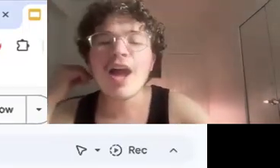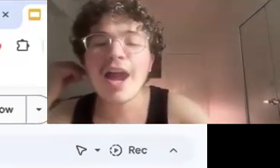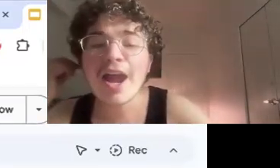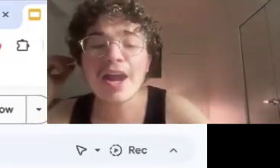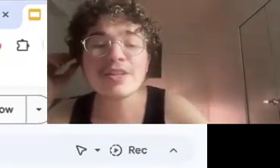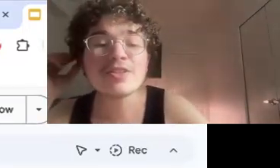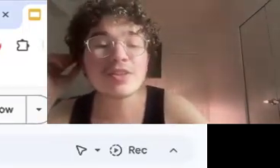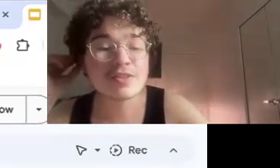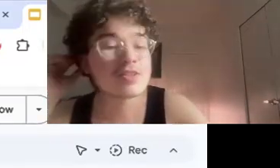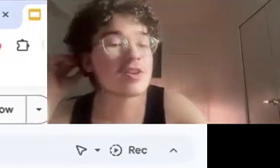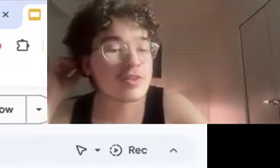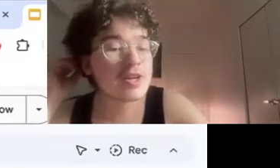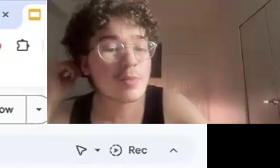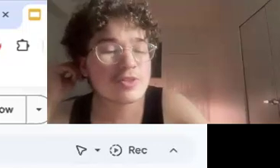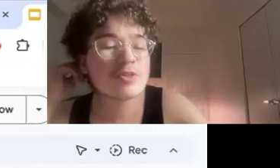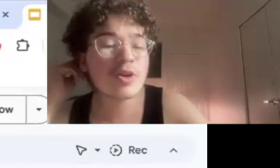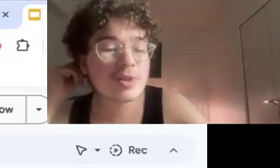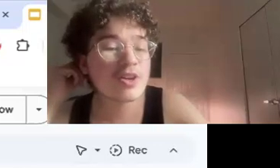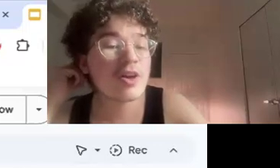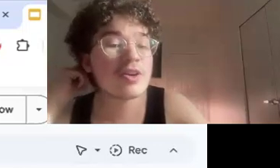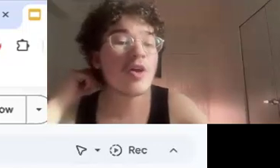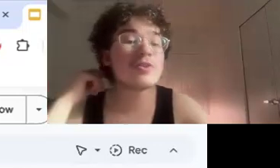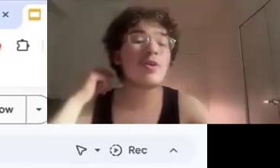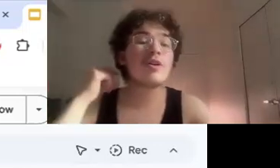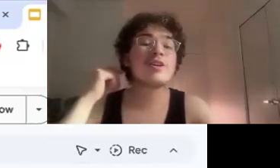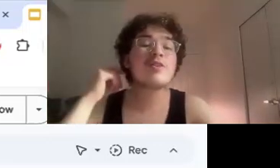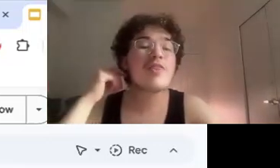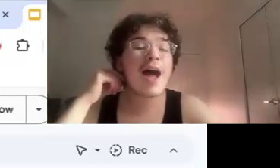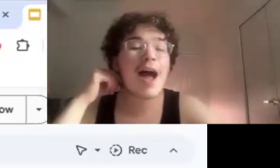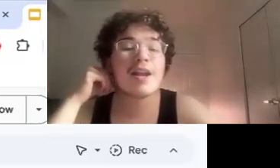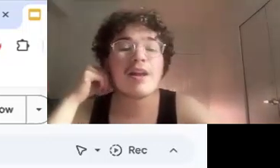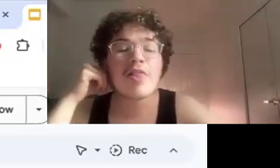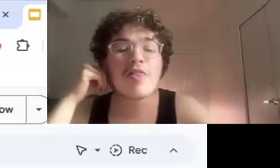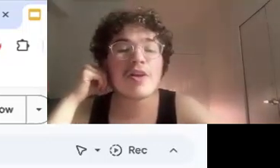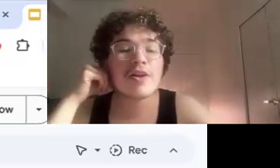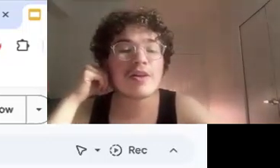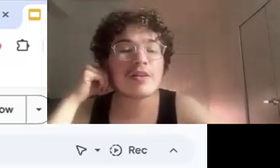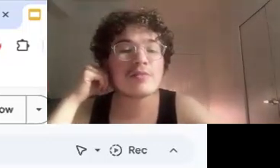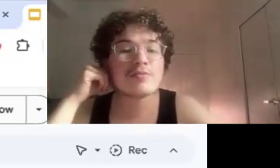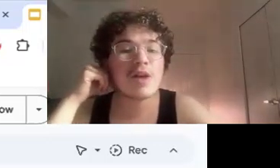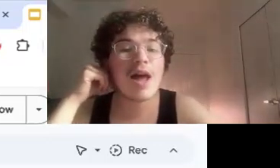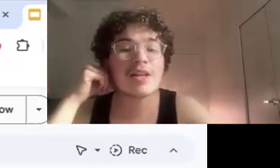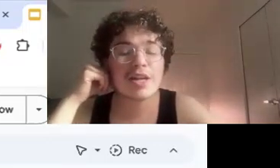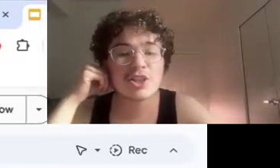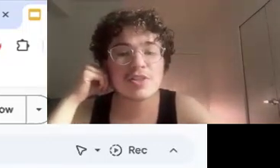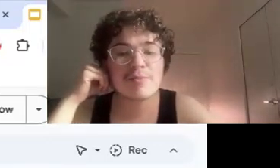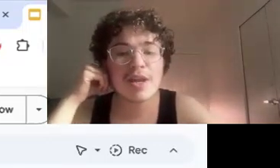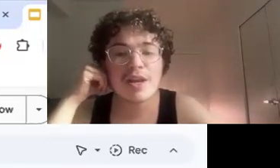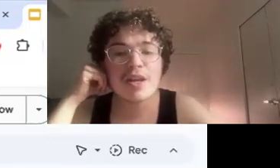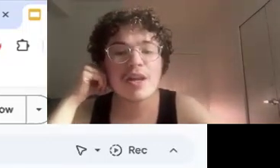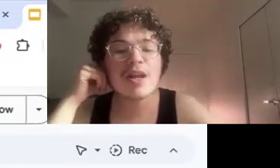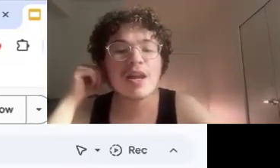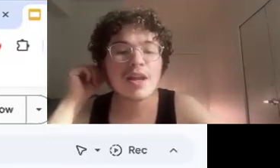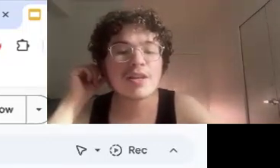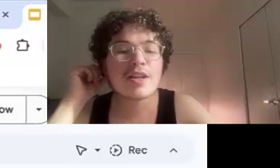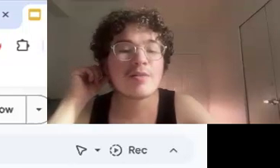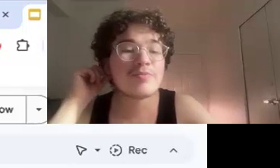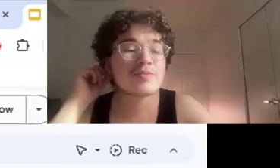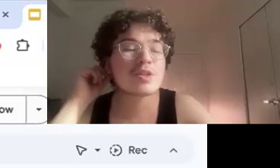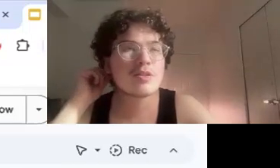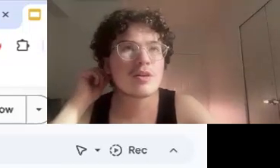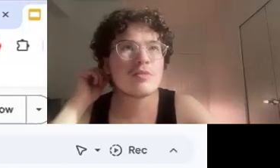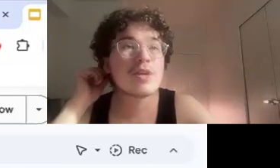which was constructed to fulfill the mandate of these laws. And he asserted to me that these laws